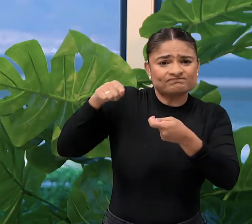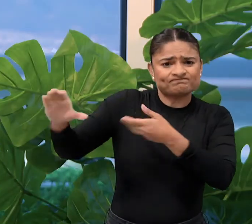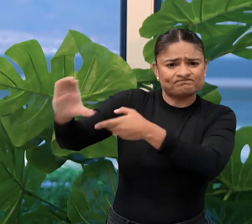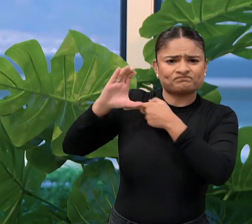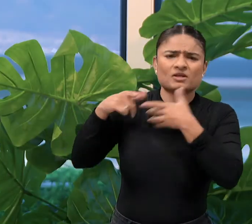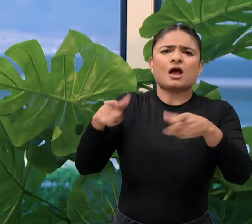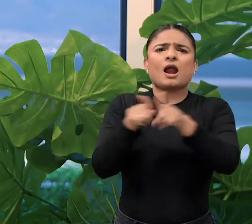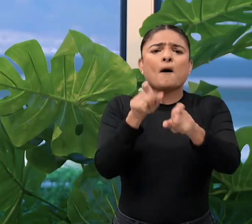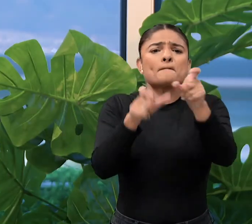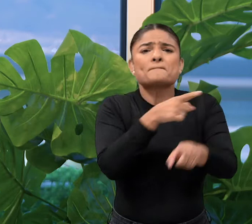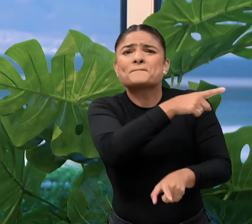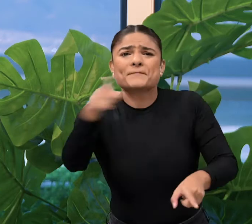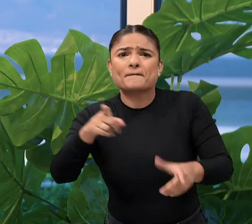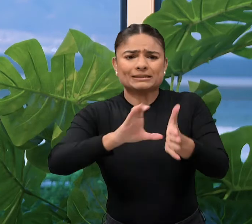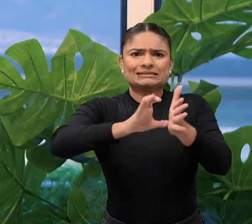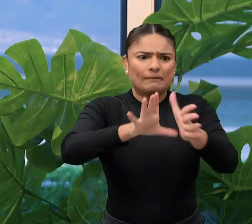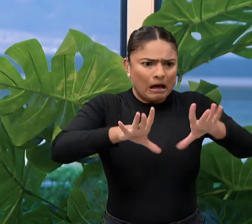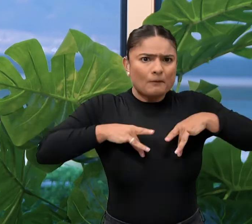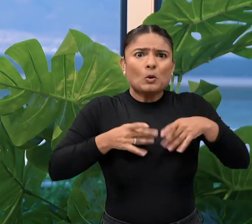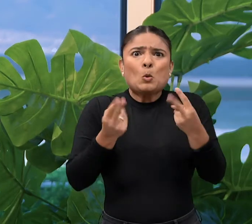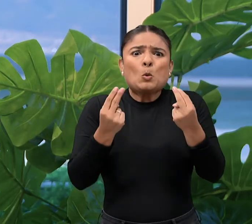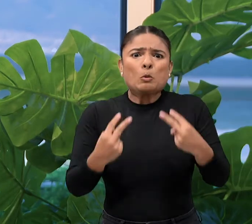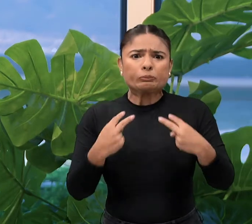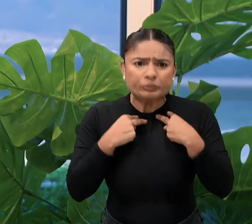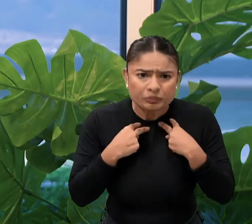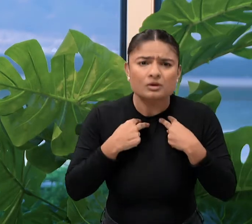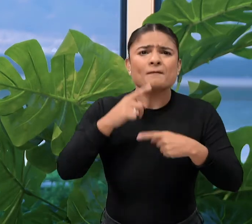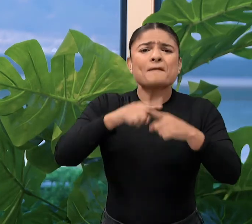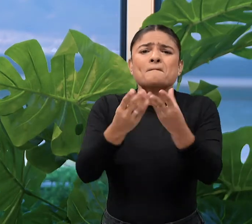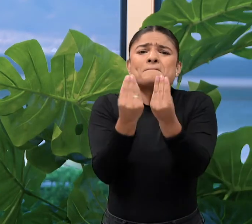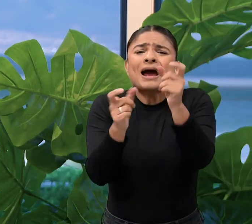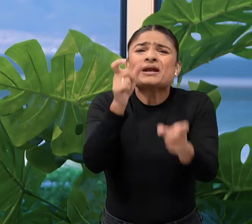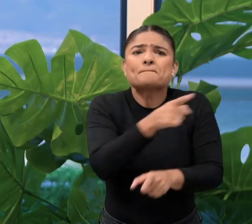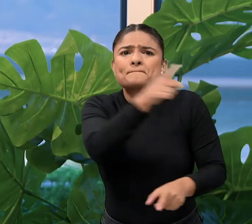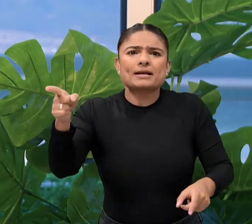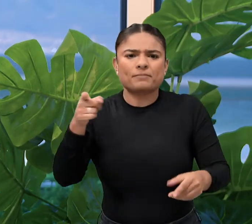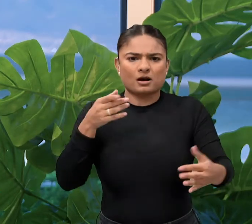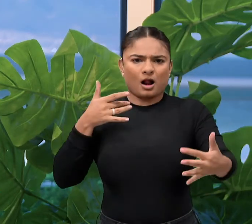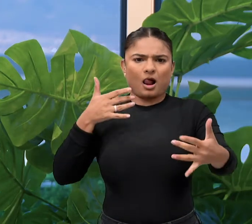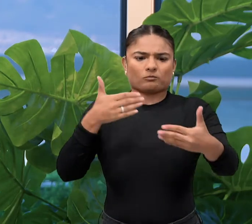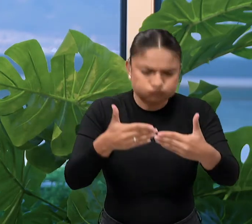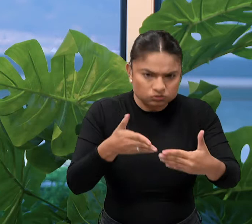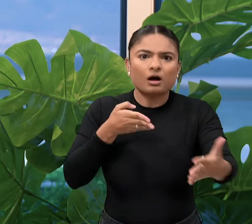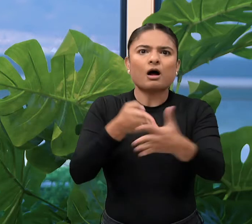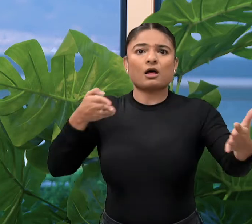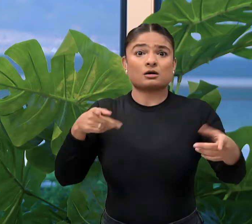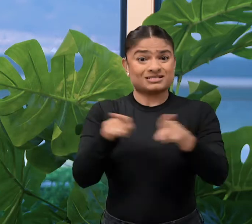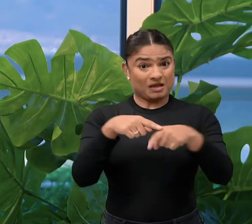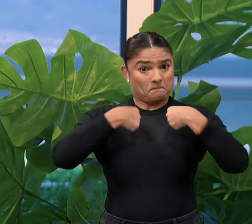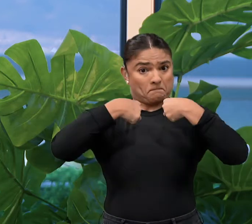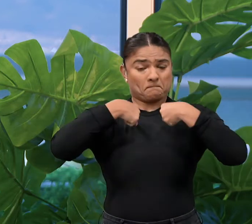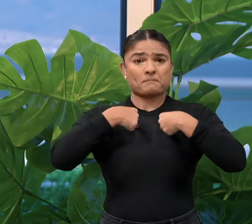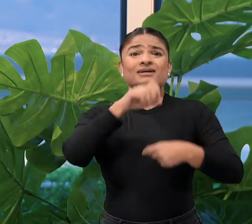Compensation funds can be a great aid to someone who has newly become disabled. Like Khwezi, however, many people got the short end of the stick,